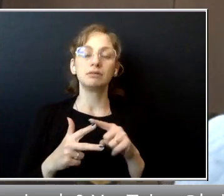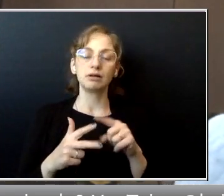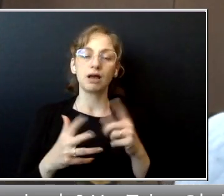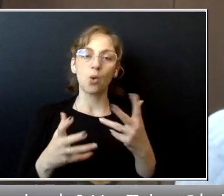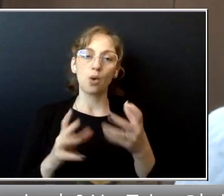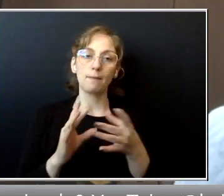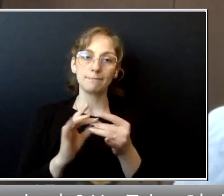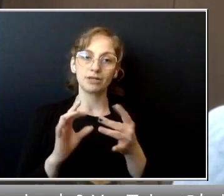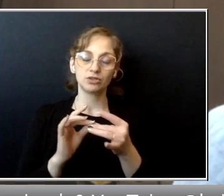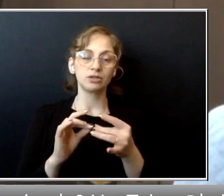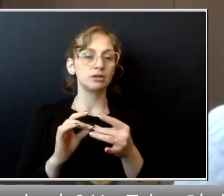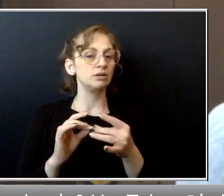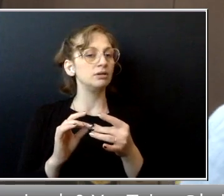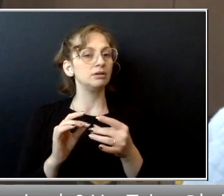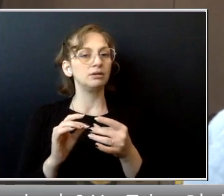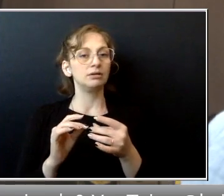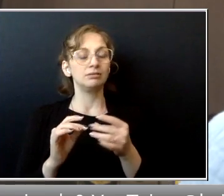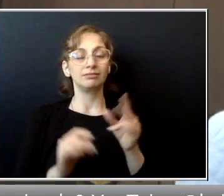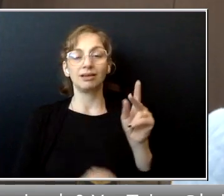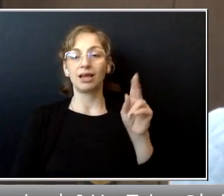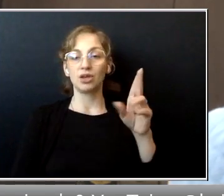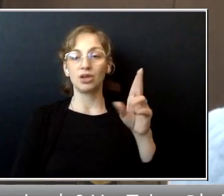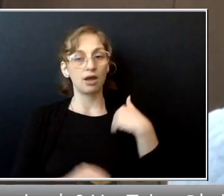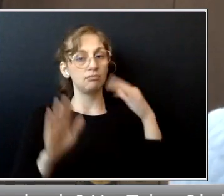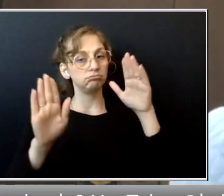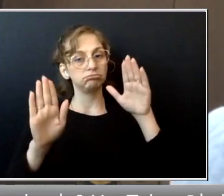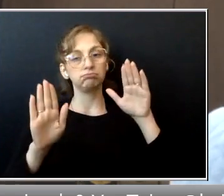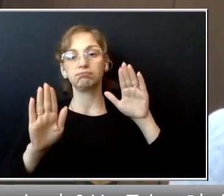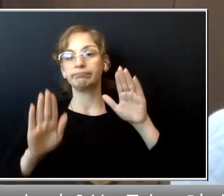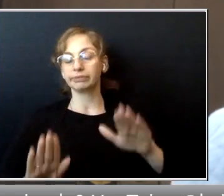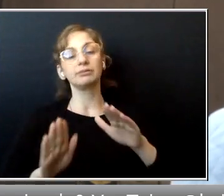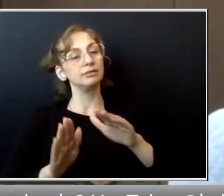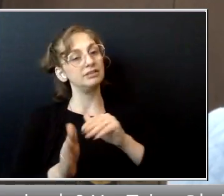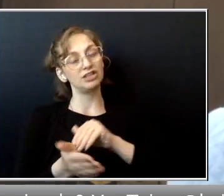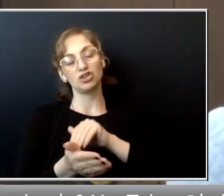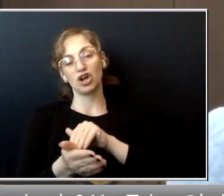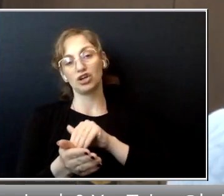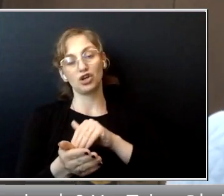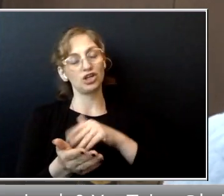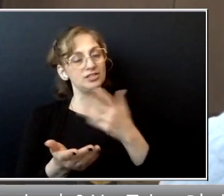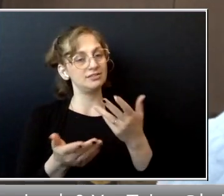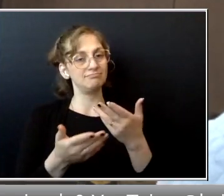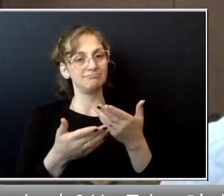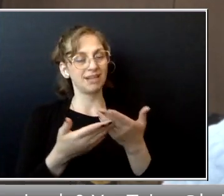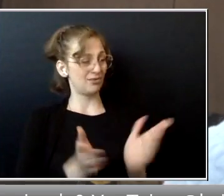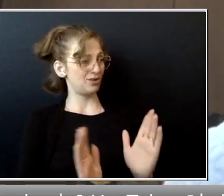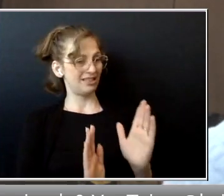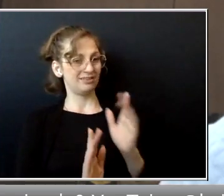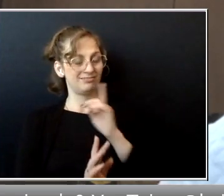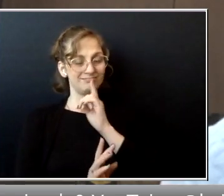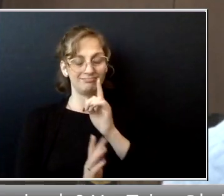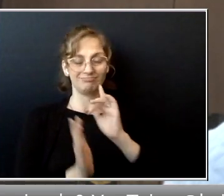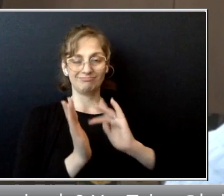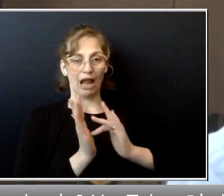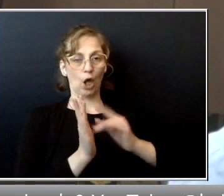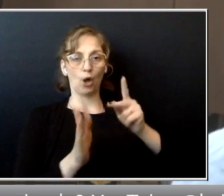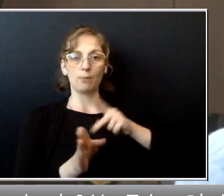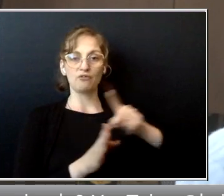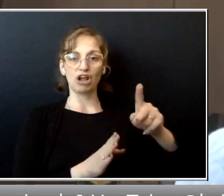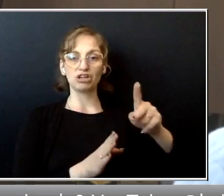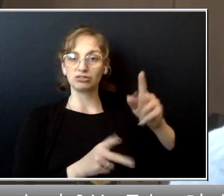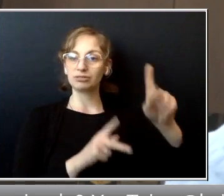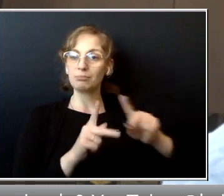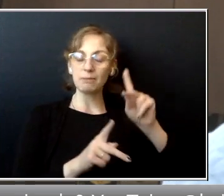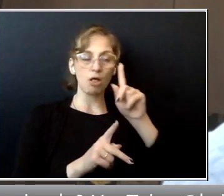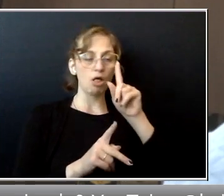that at KU and across the medical profession that spend their entire life dedicated to making sure they know how to